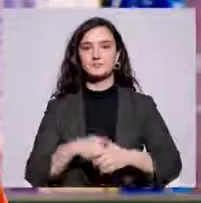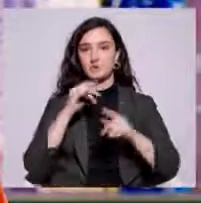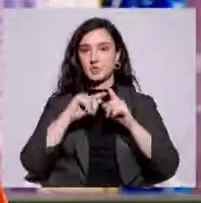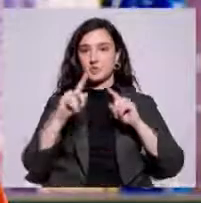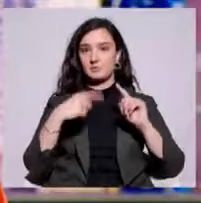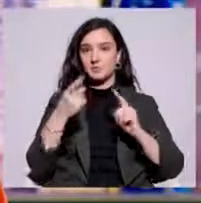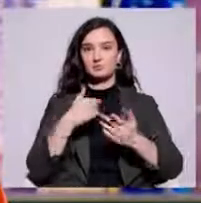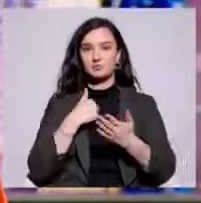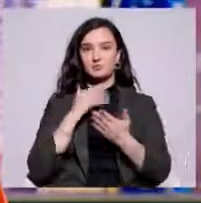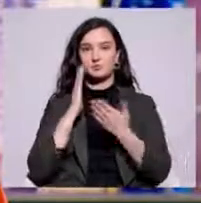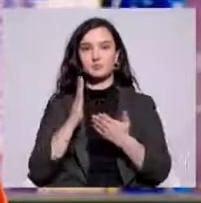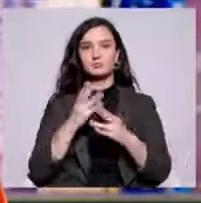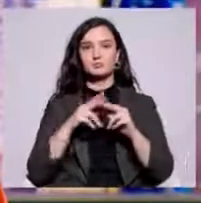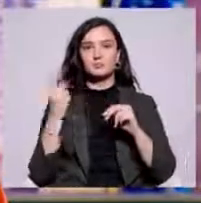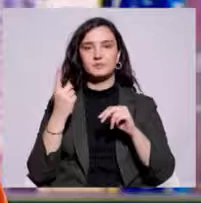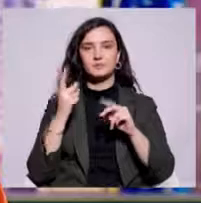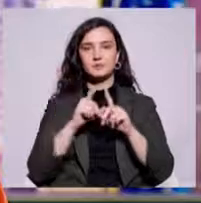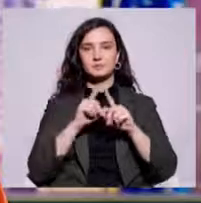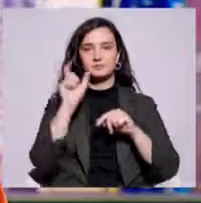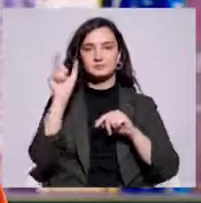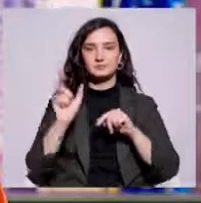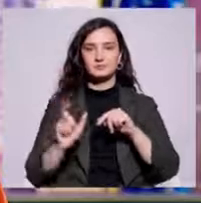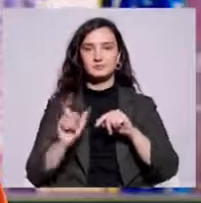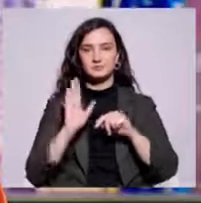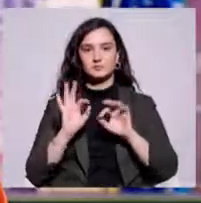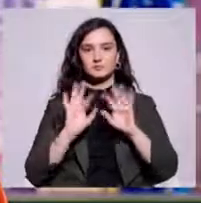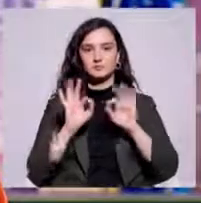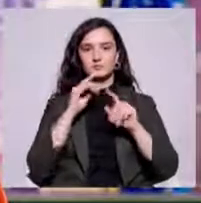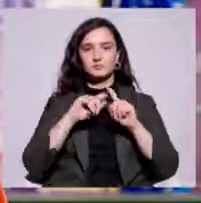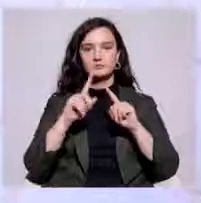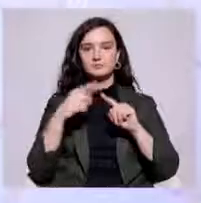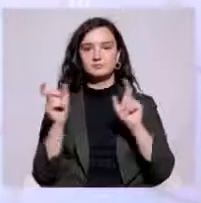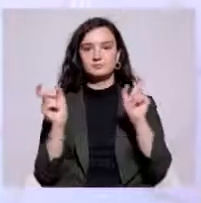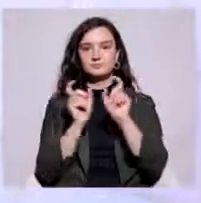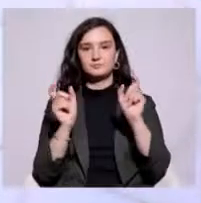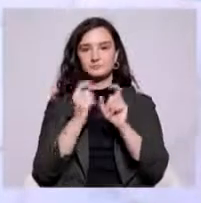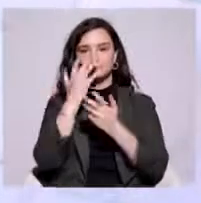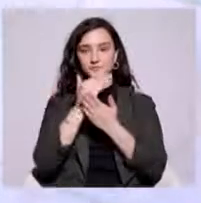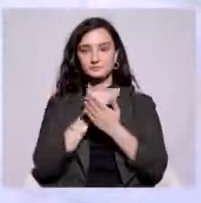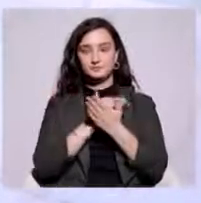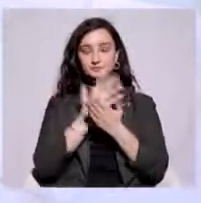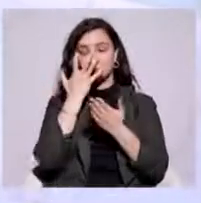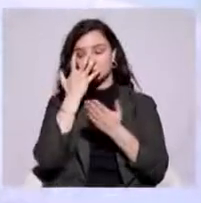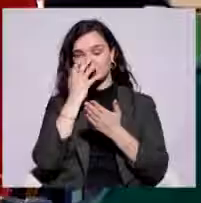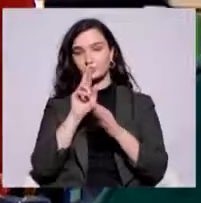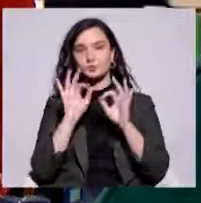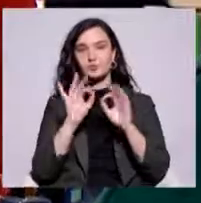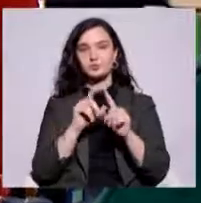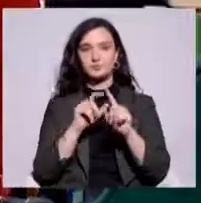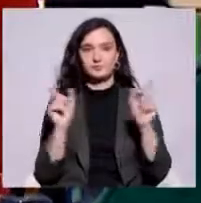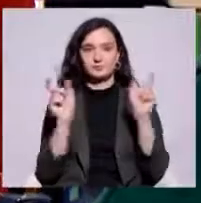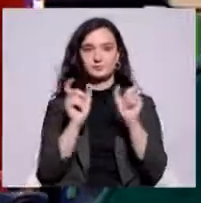next section, we will do the first vocabulary task. So we will match the pictures with the correct